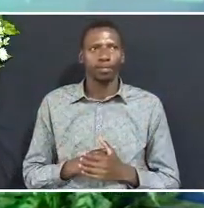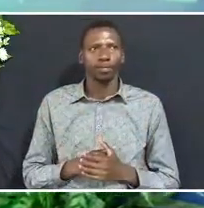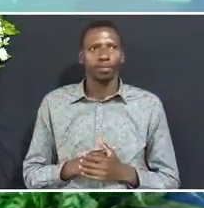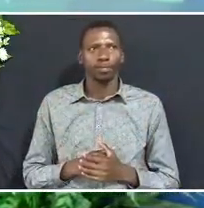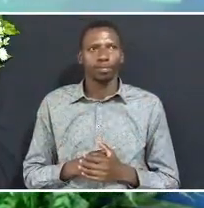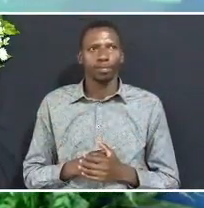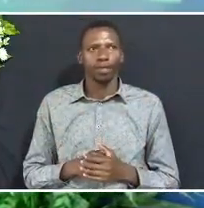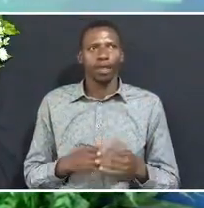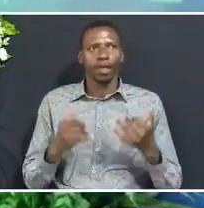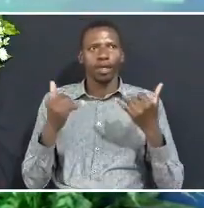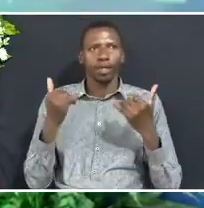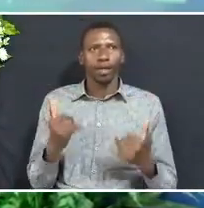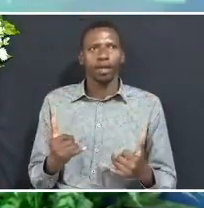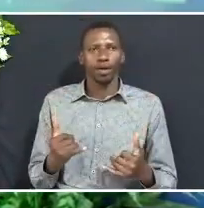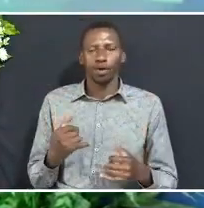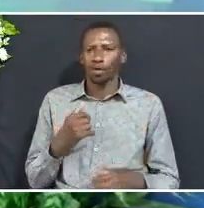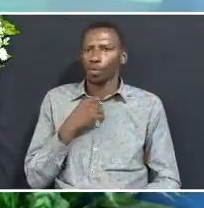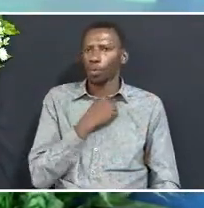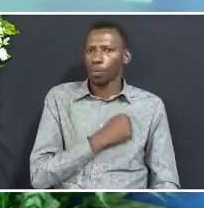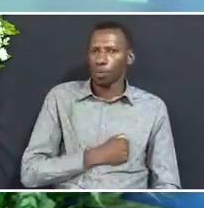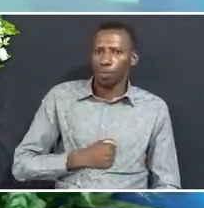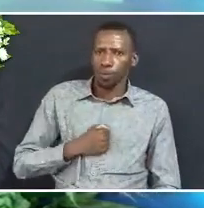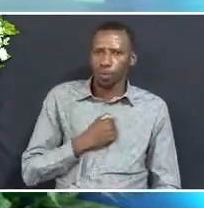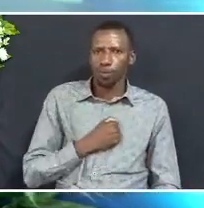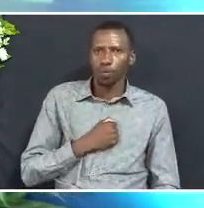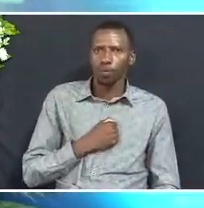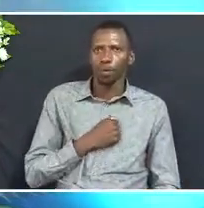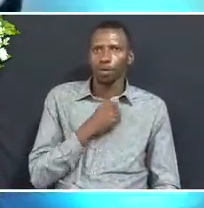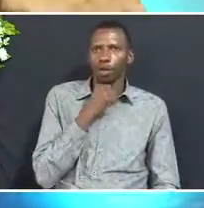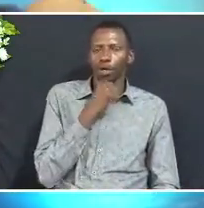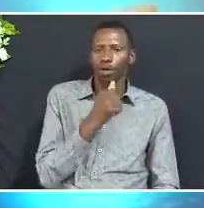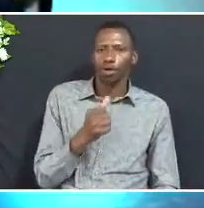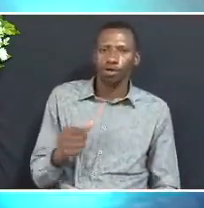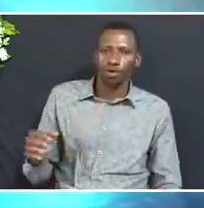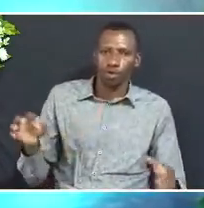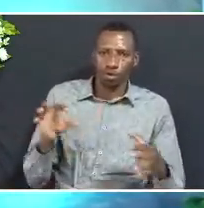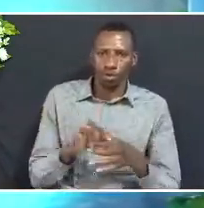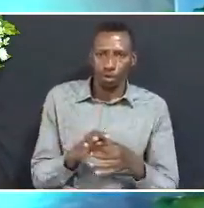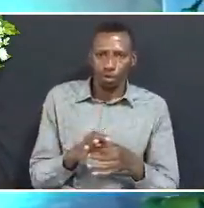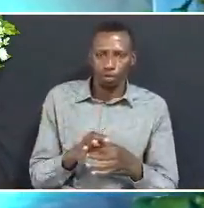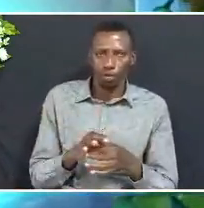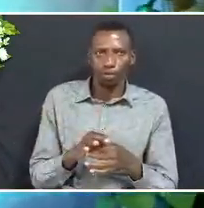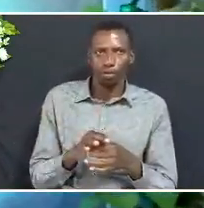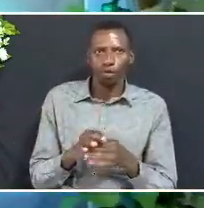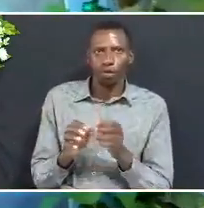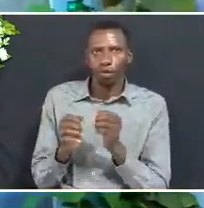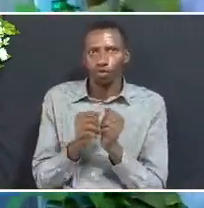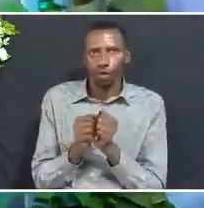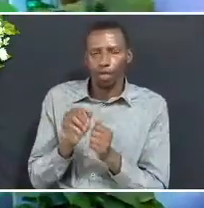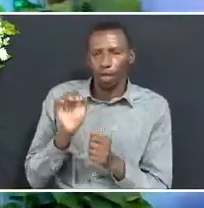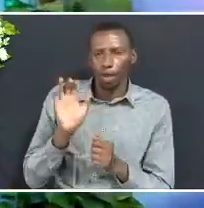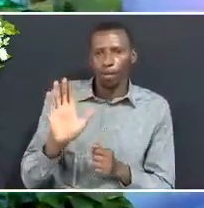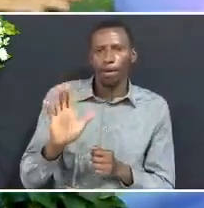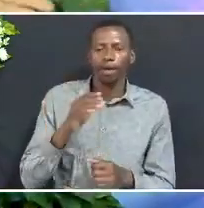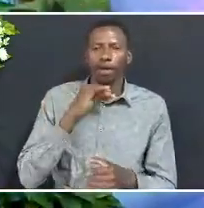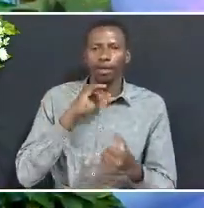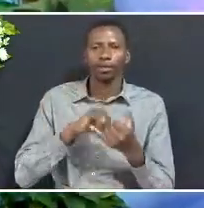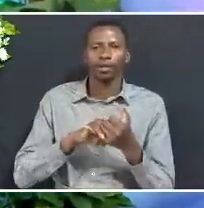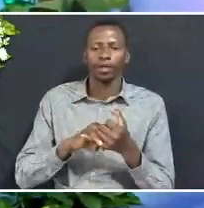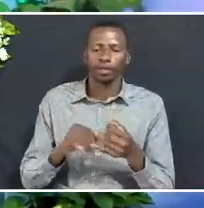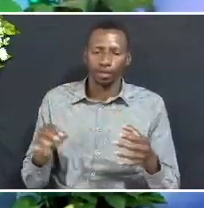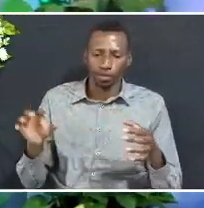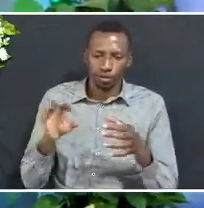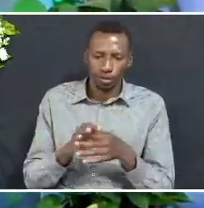Now, it was very unfortunate that she could not join, and her husband, they could not join the